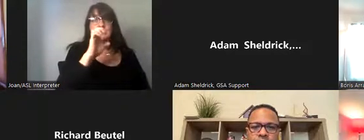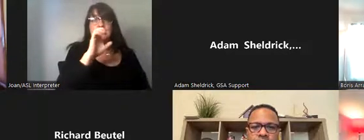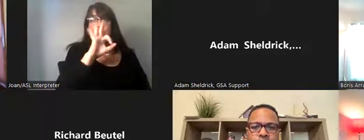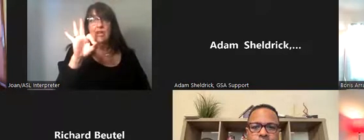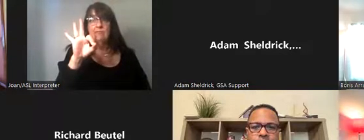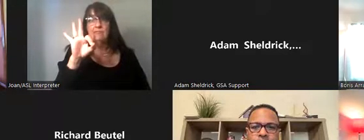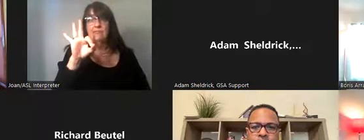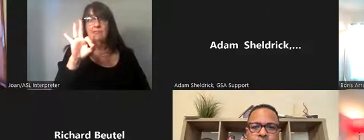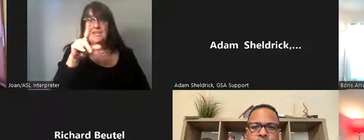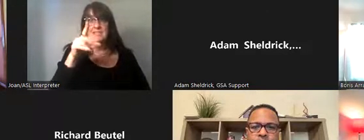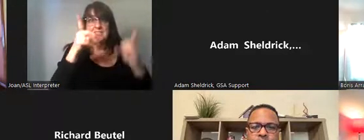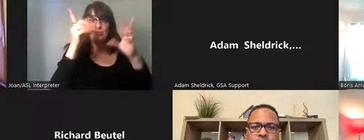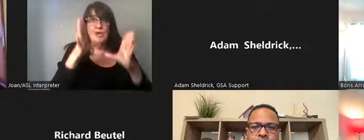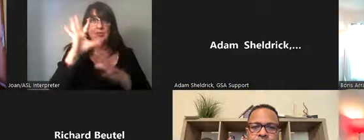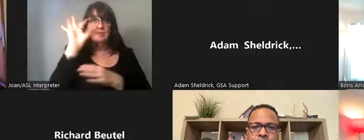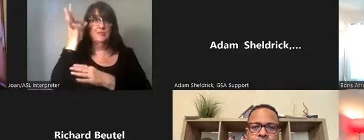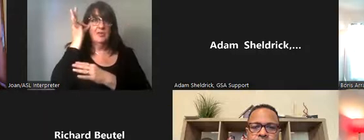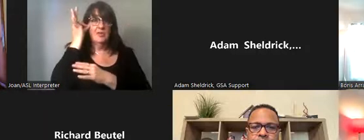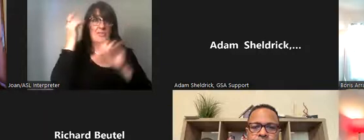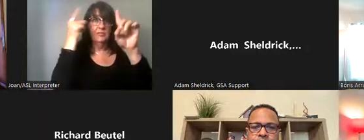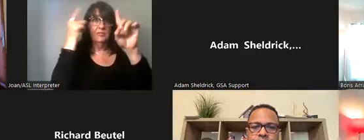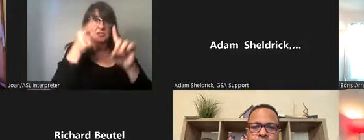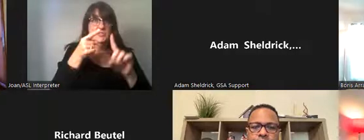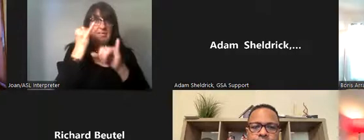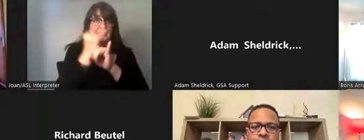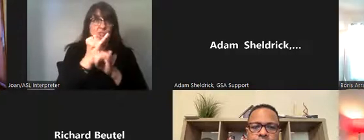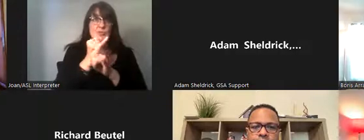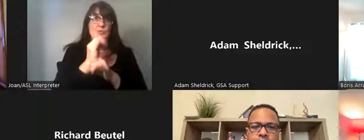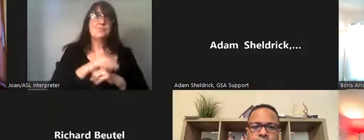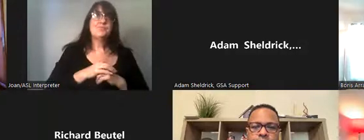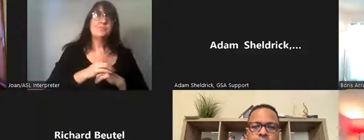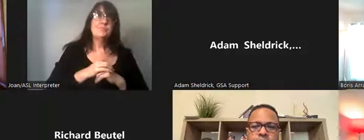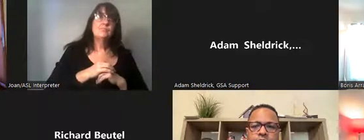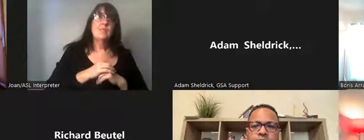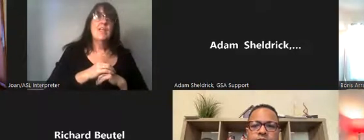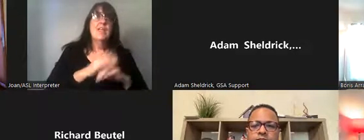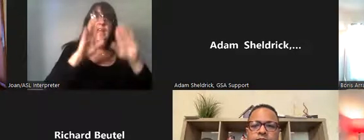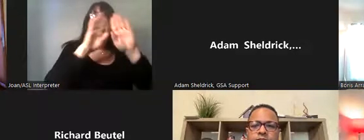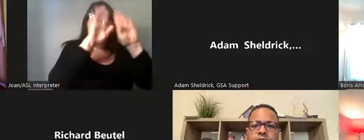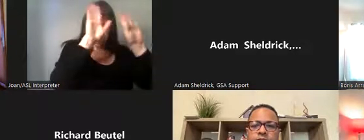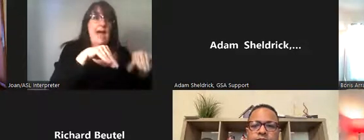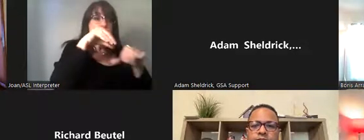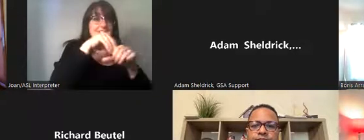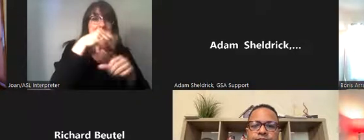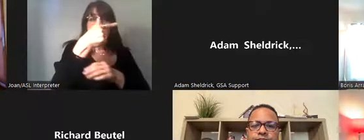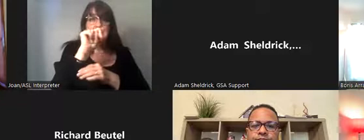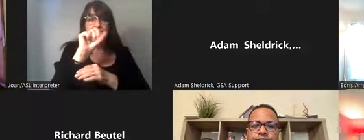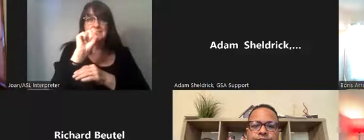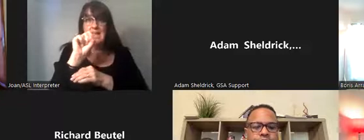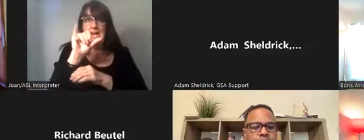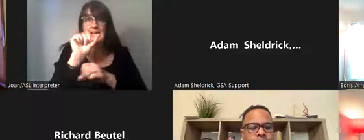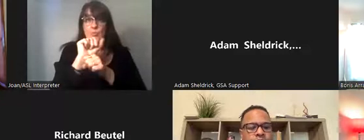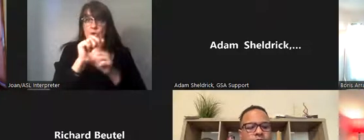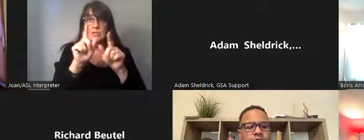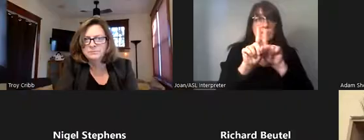He's the director of the Federal Acquisition Institute, which is housed within GSA. He also works very closely